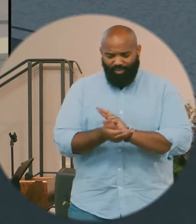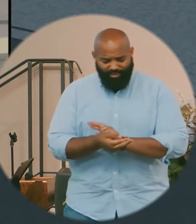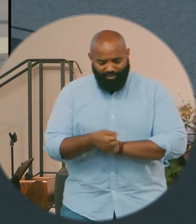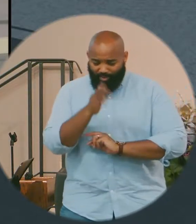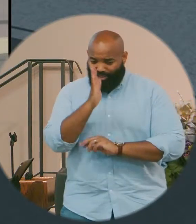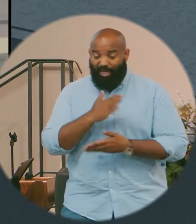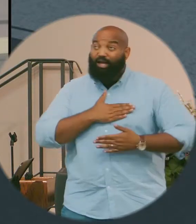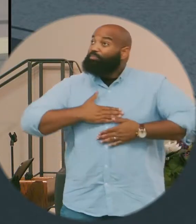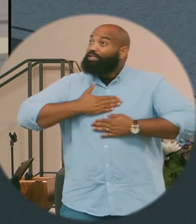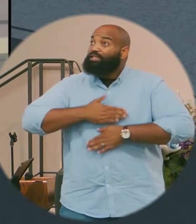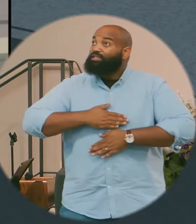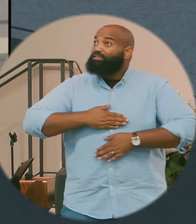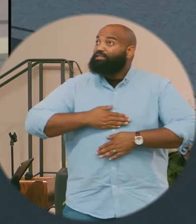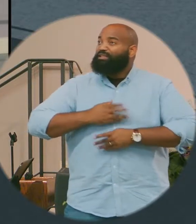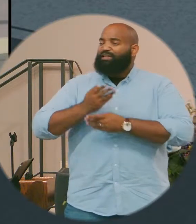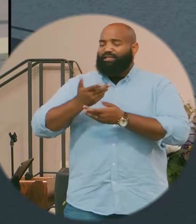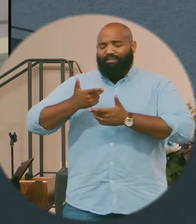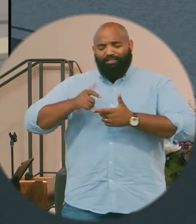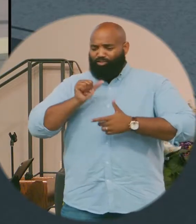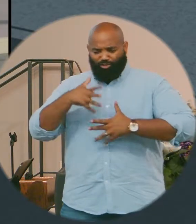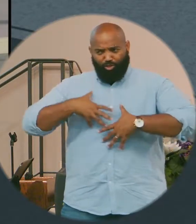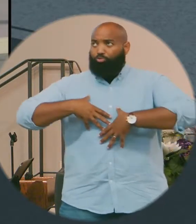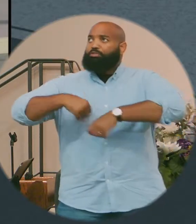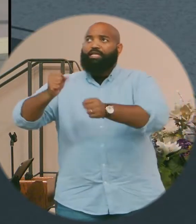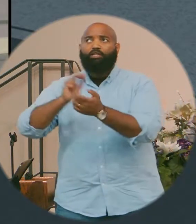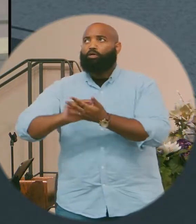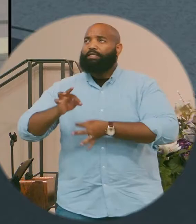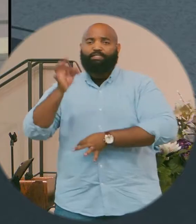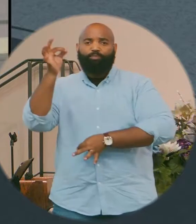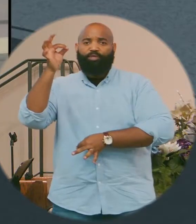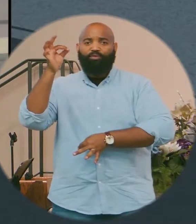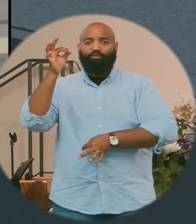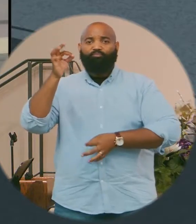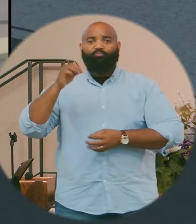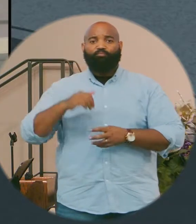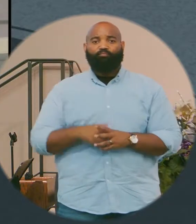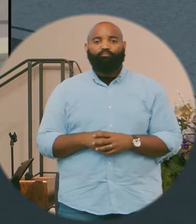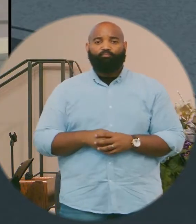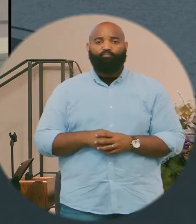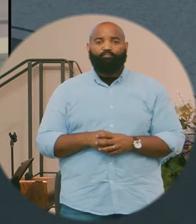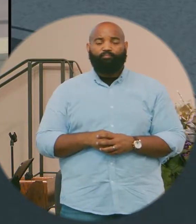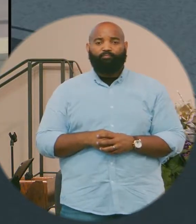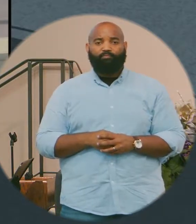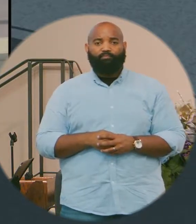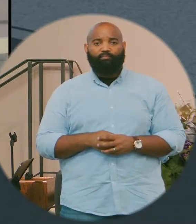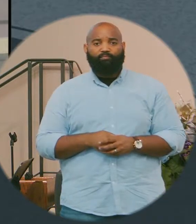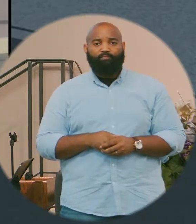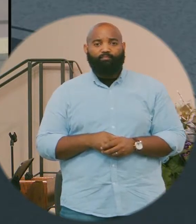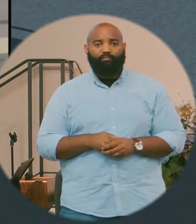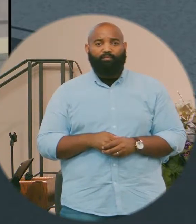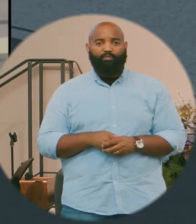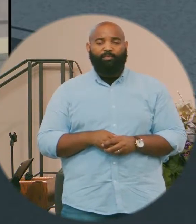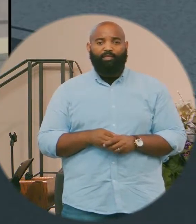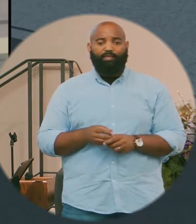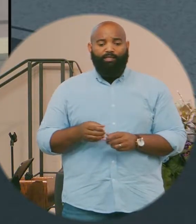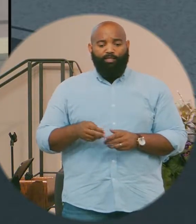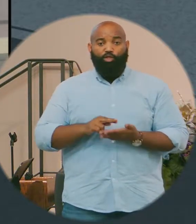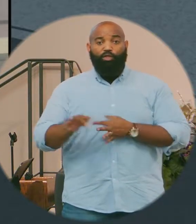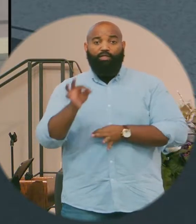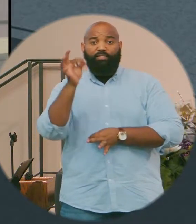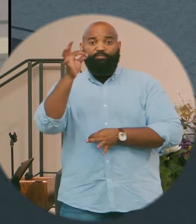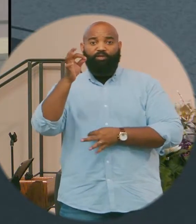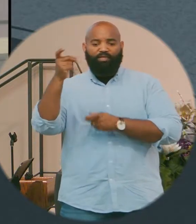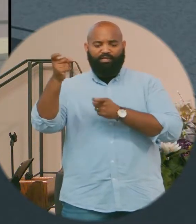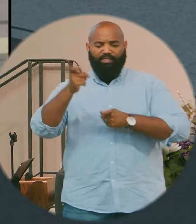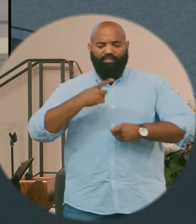my comfort. He is the one that gives me. David talked about getting wisdom. Pastor Kyle talked about that wisdom in his prayer